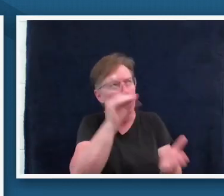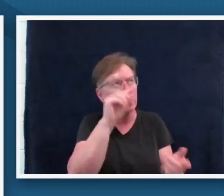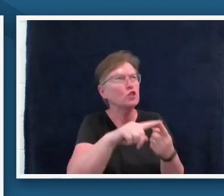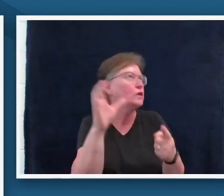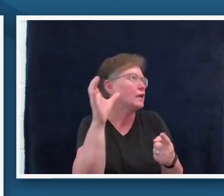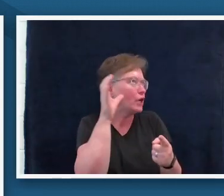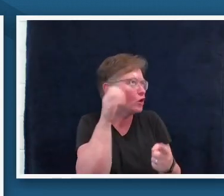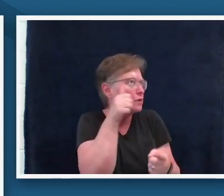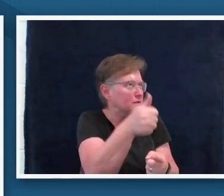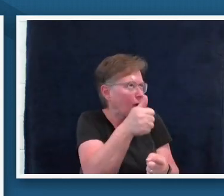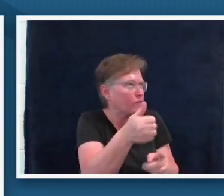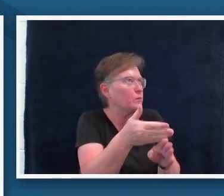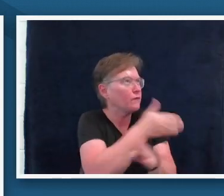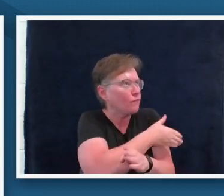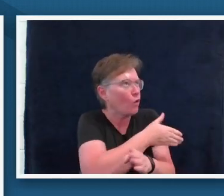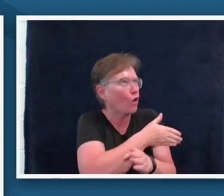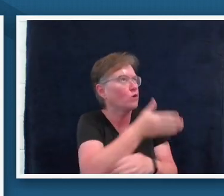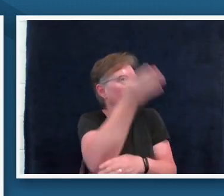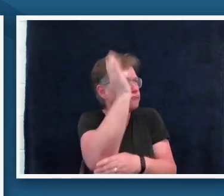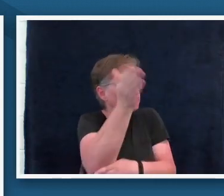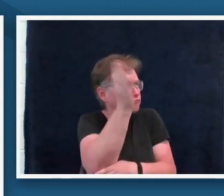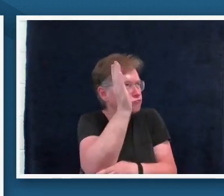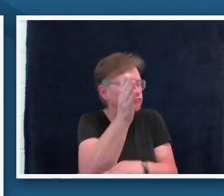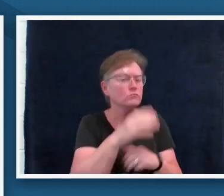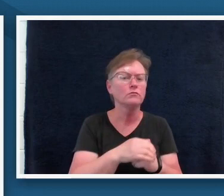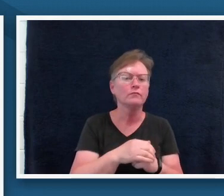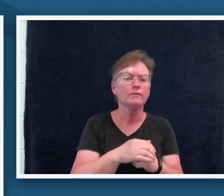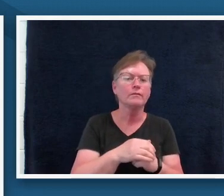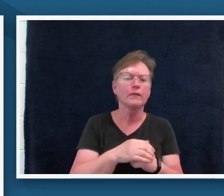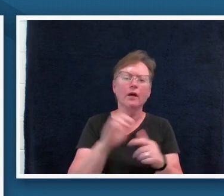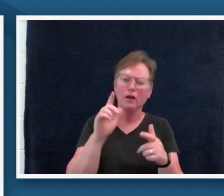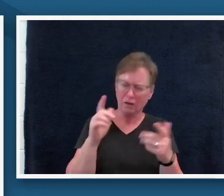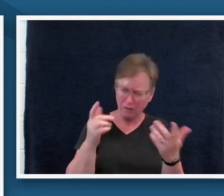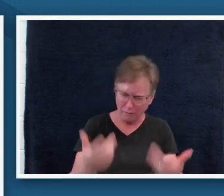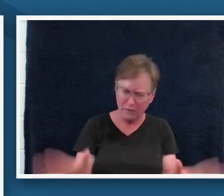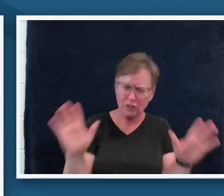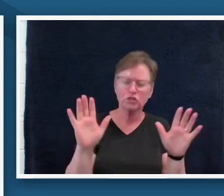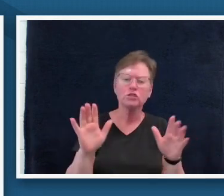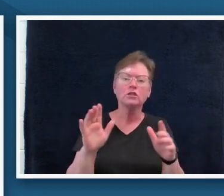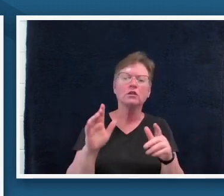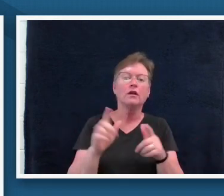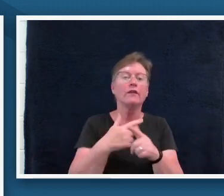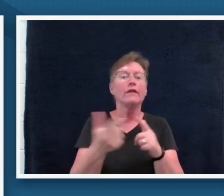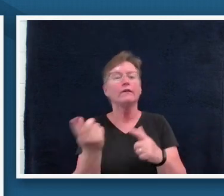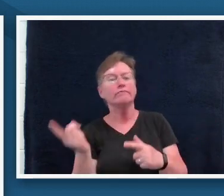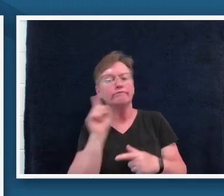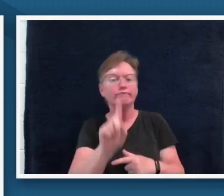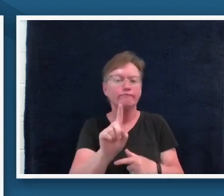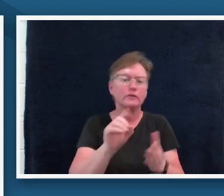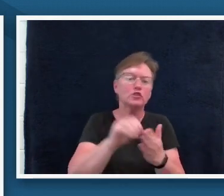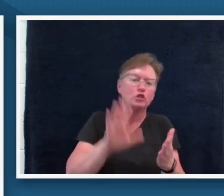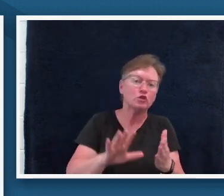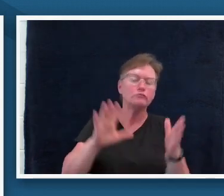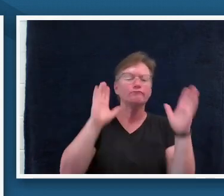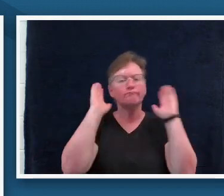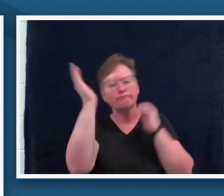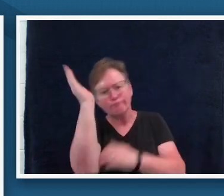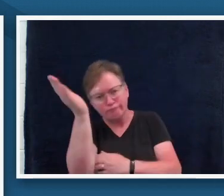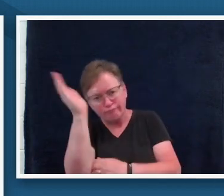thing." But then after he gave his speech to the class, I was wondering to